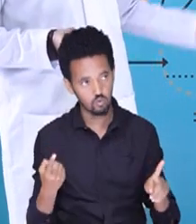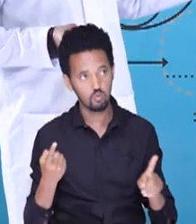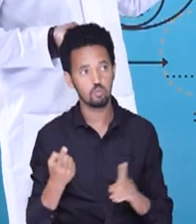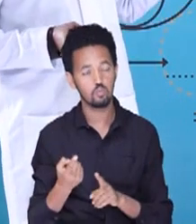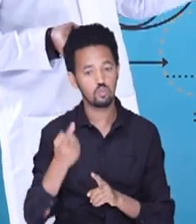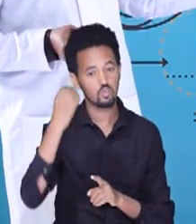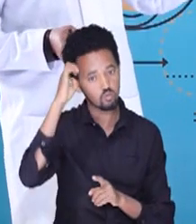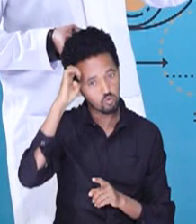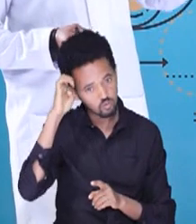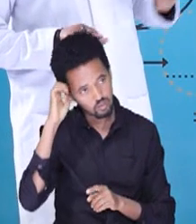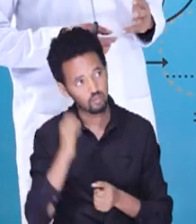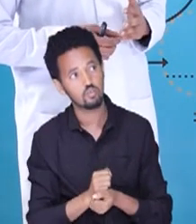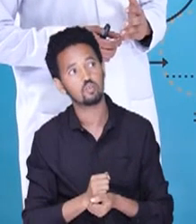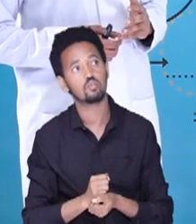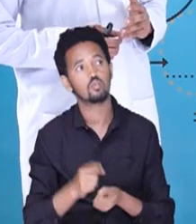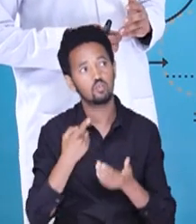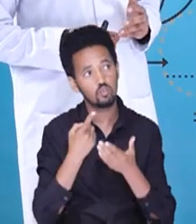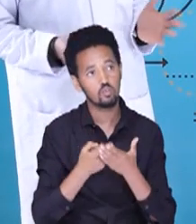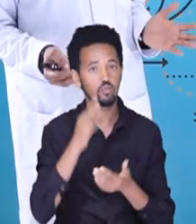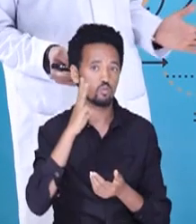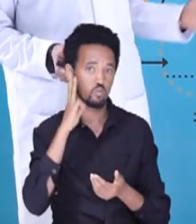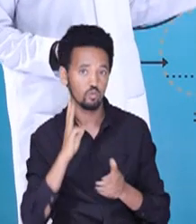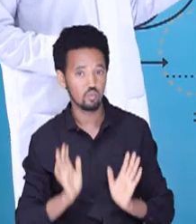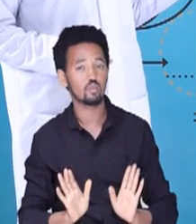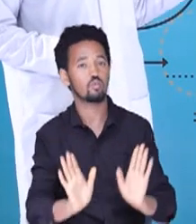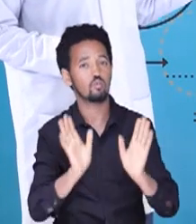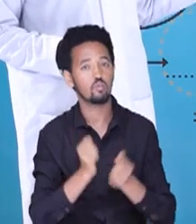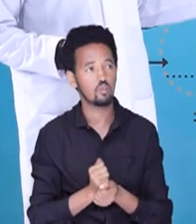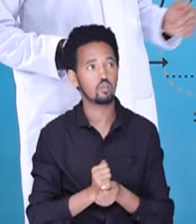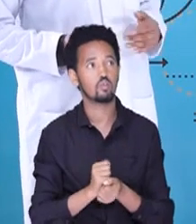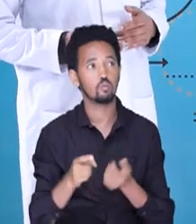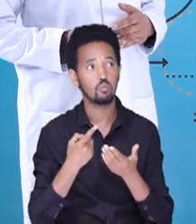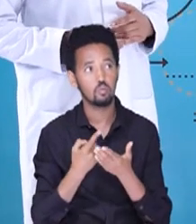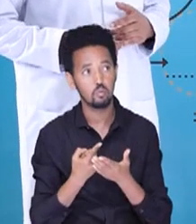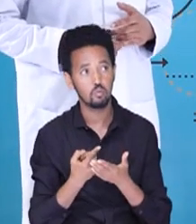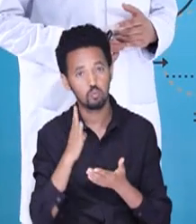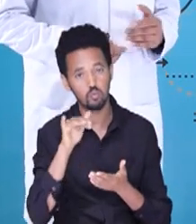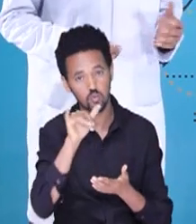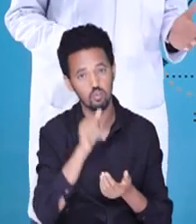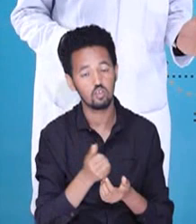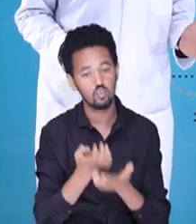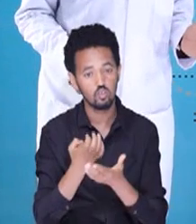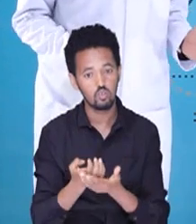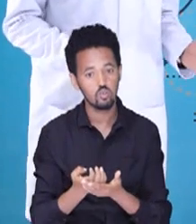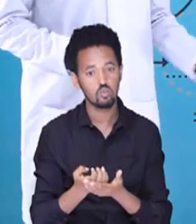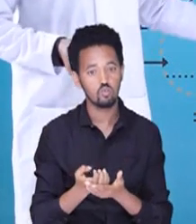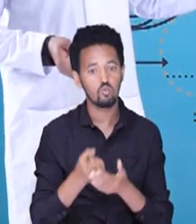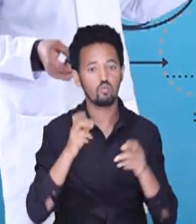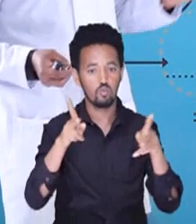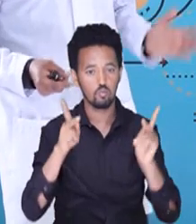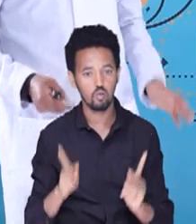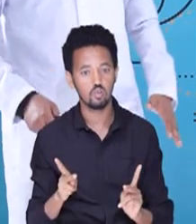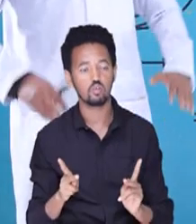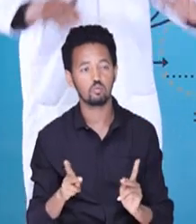Scotland. The royalists who supported the king was defeated by the force of the parliament.